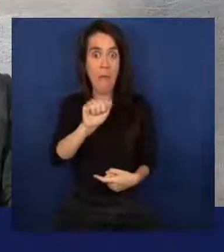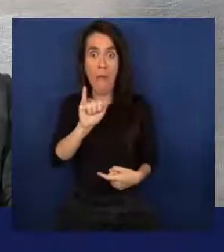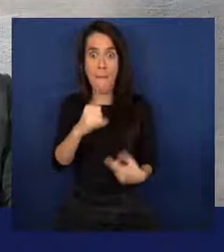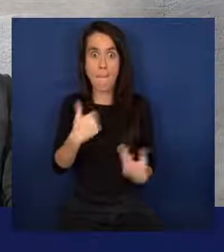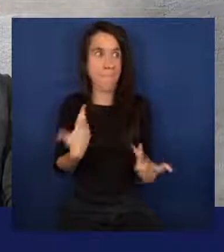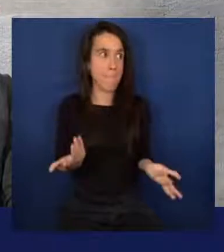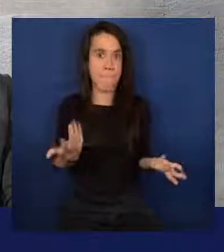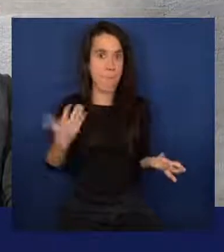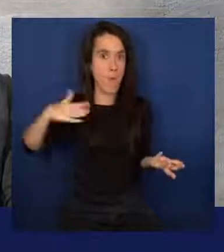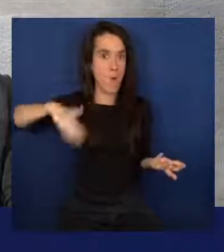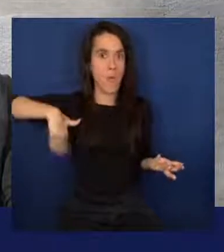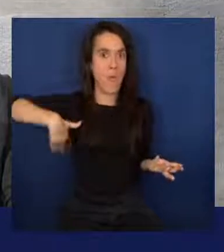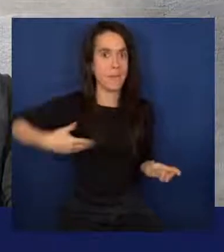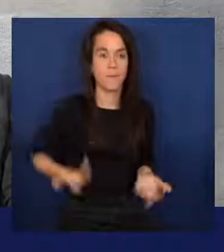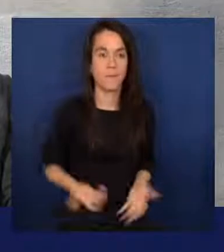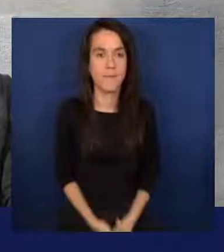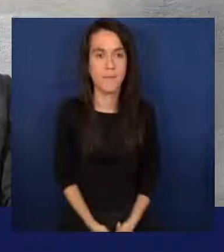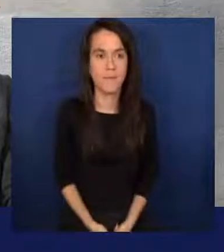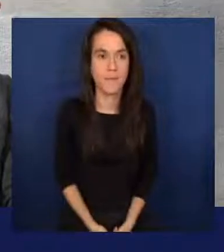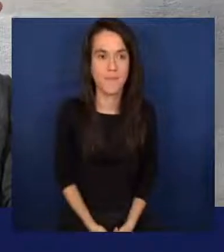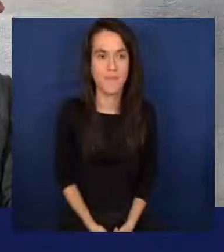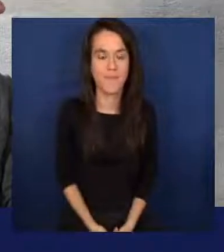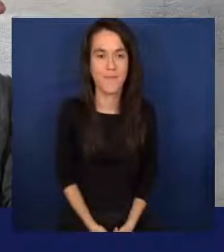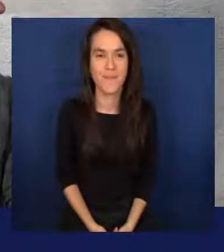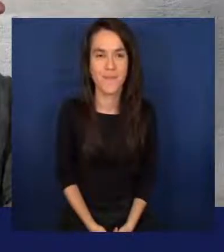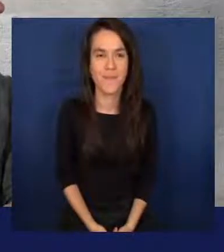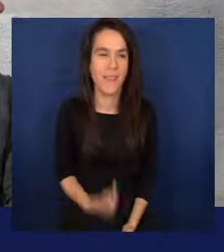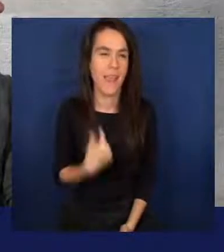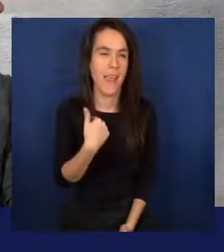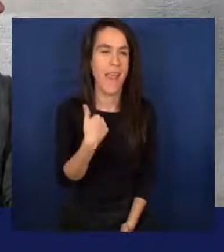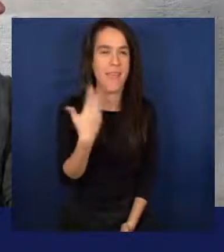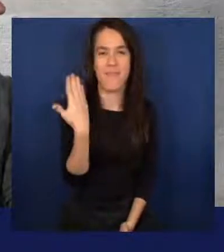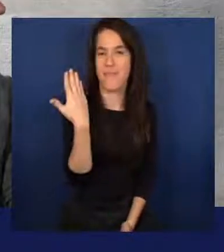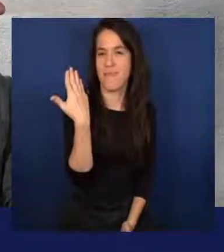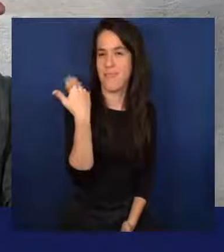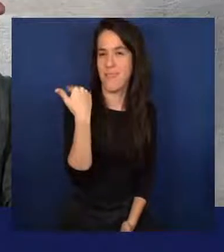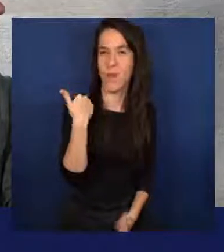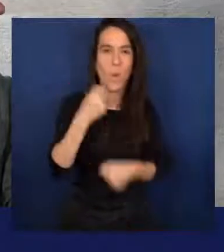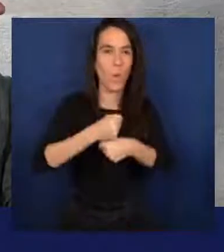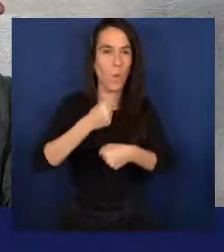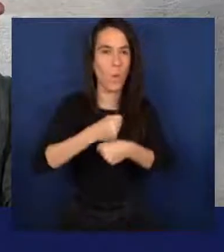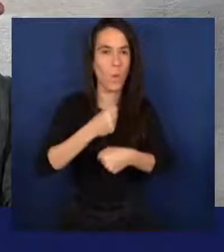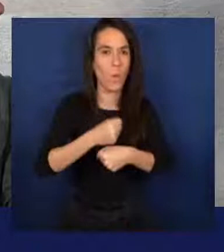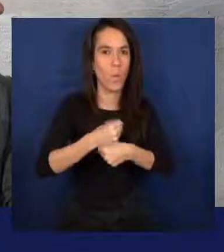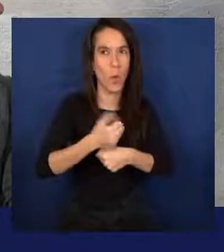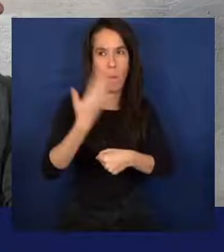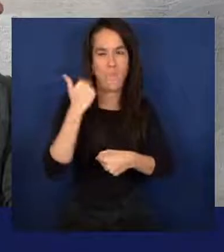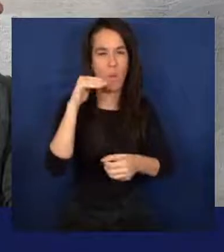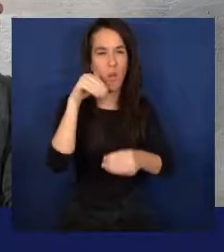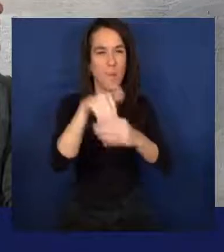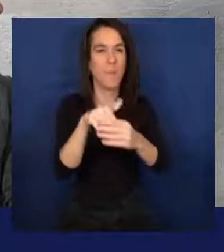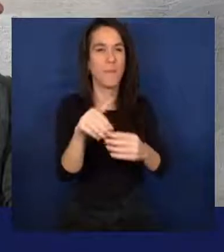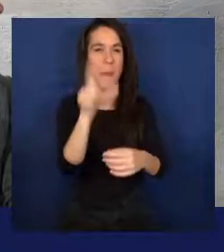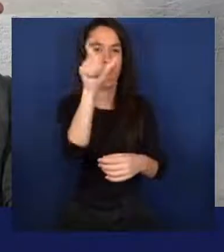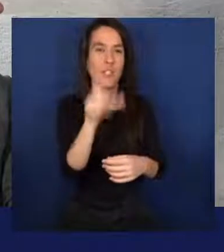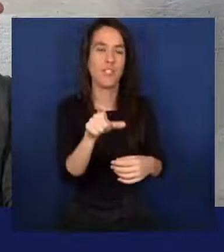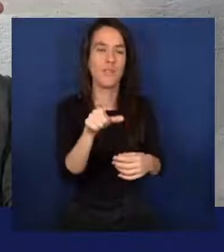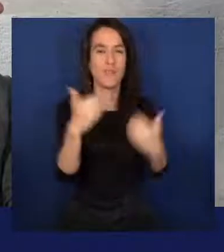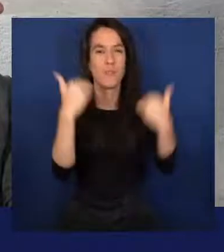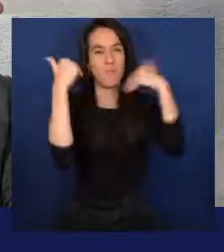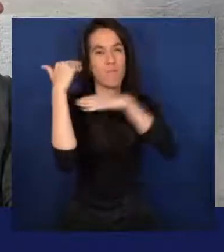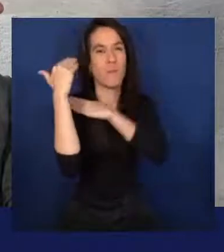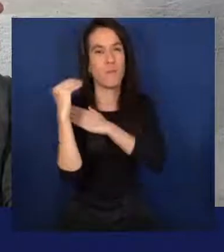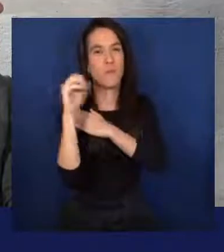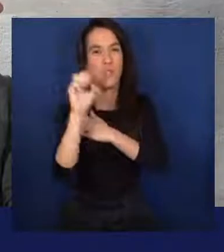on, I worked at a place that I was the software guy there, at a place that served actual